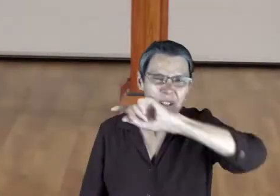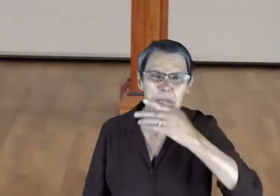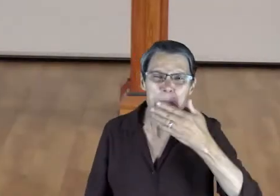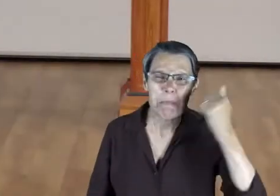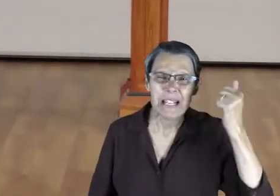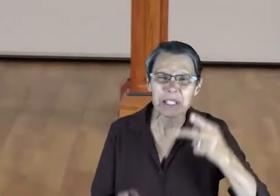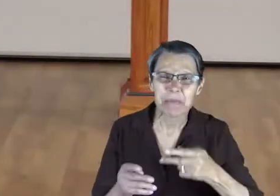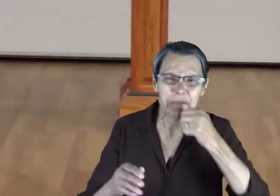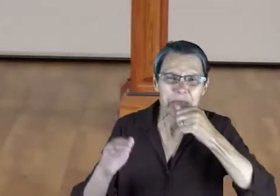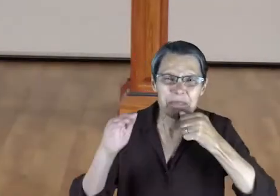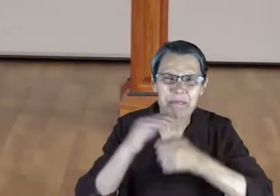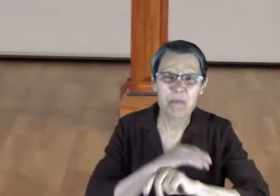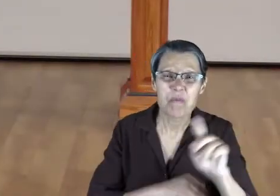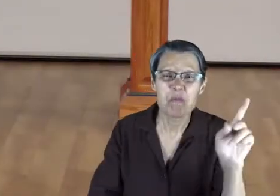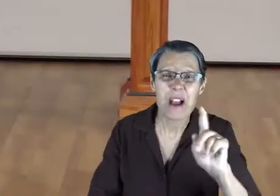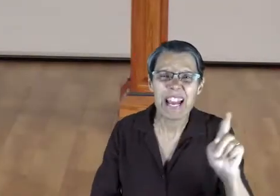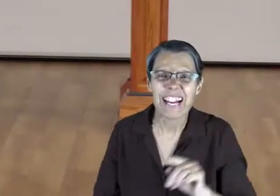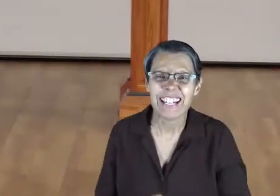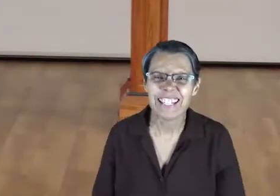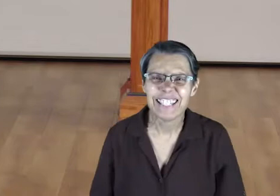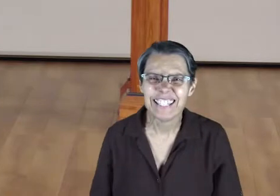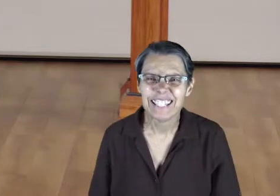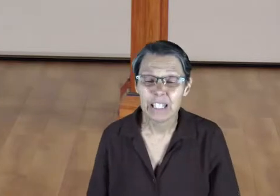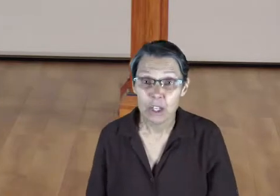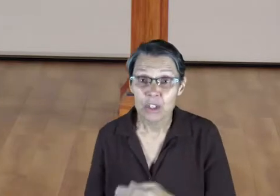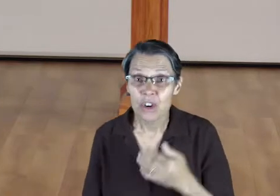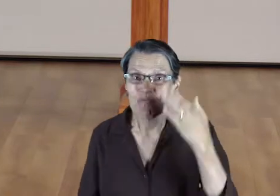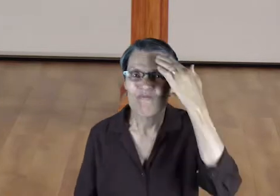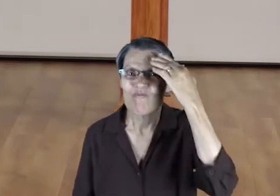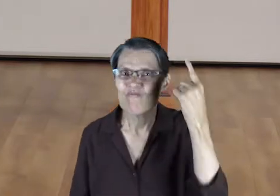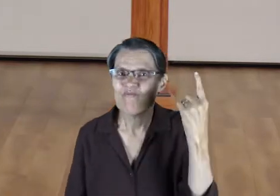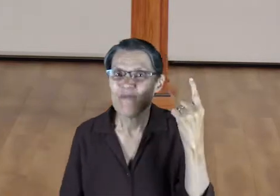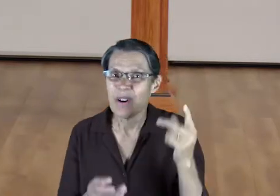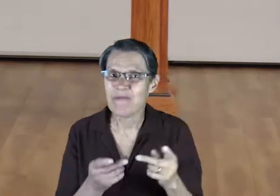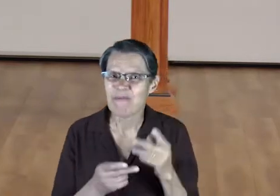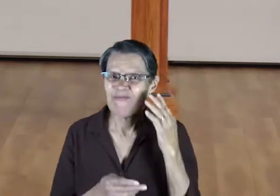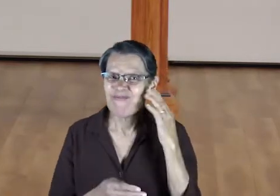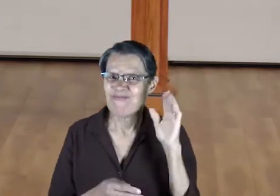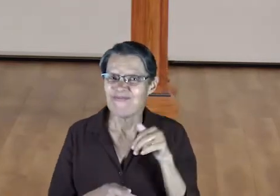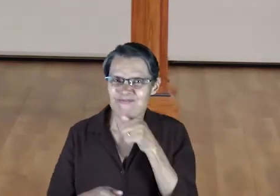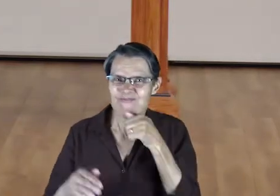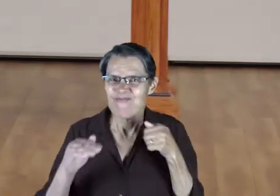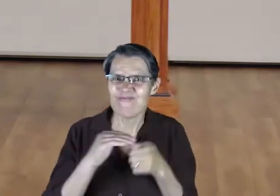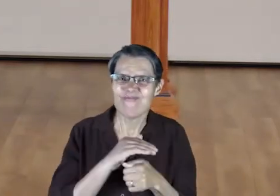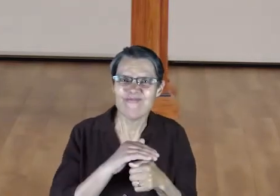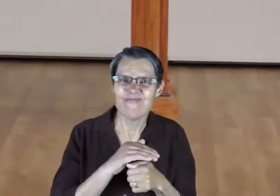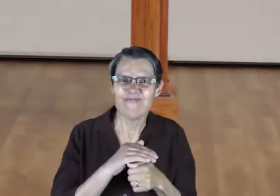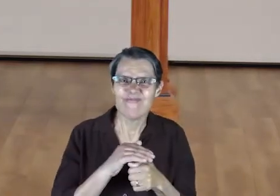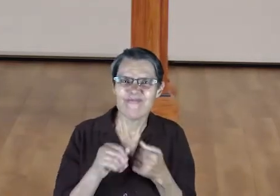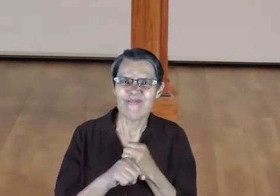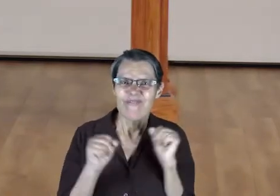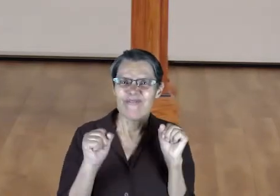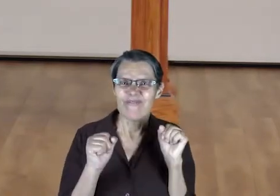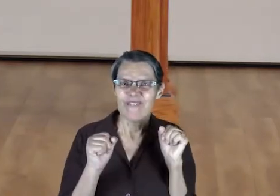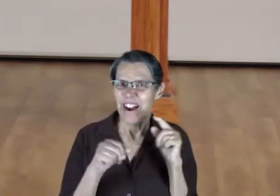seek? Did you have that one place where you knew very few people could find you?